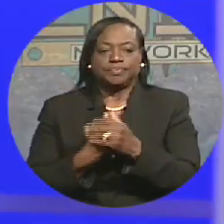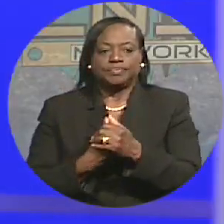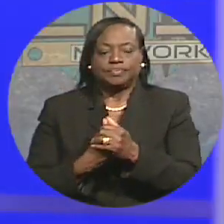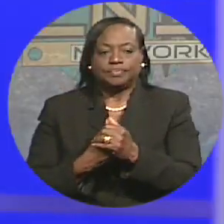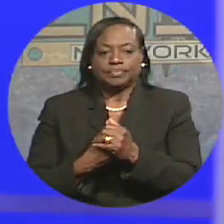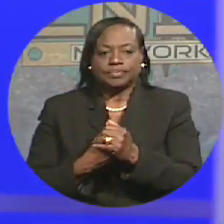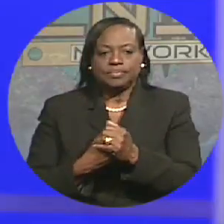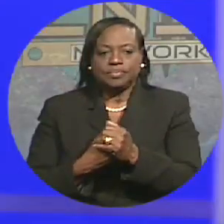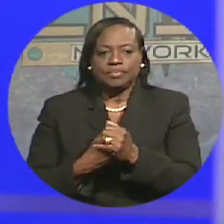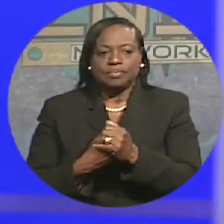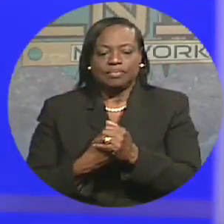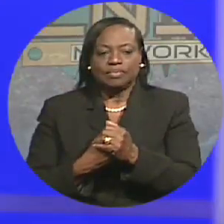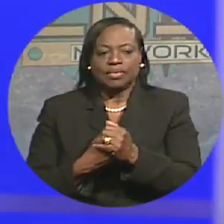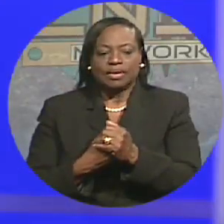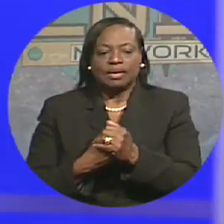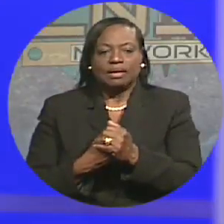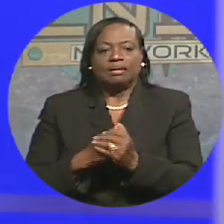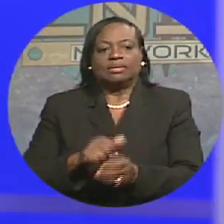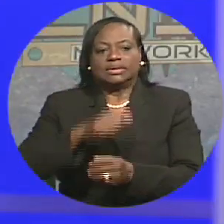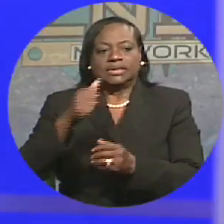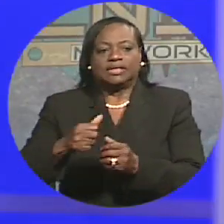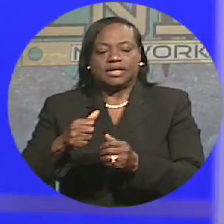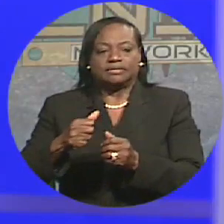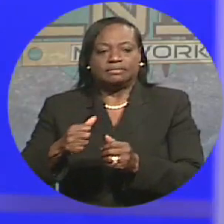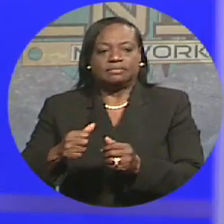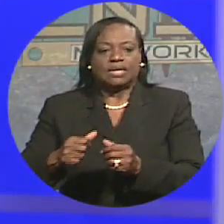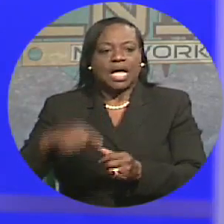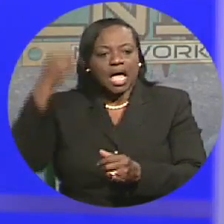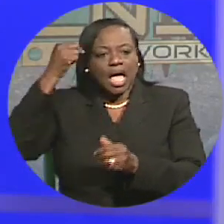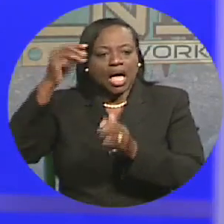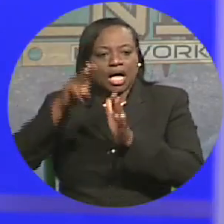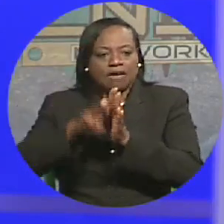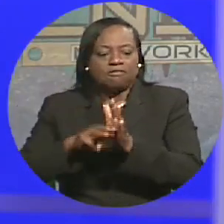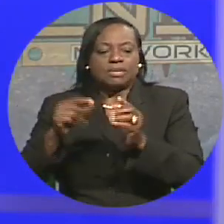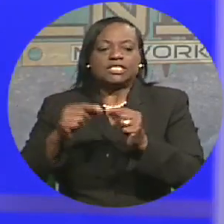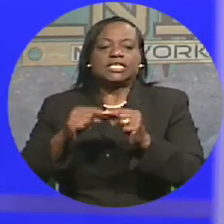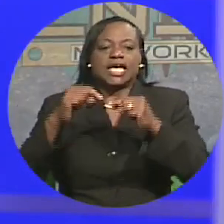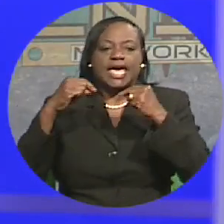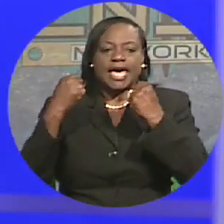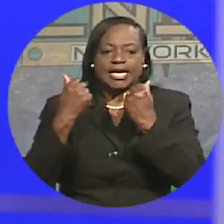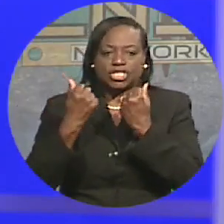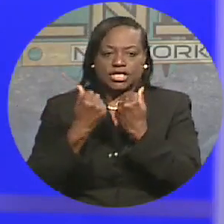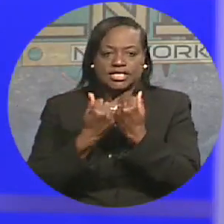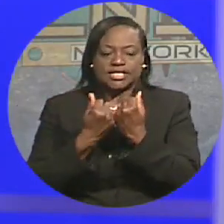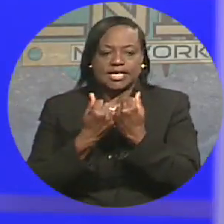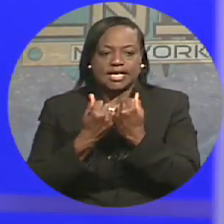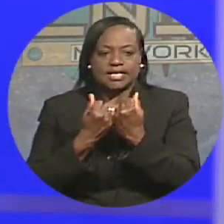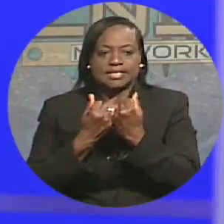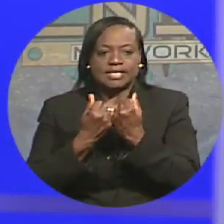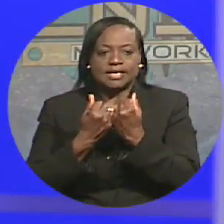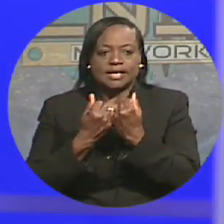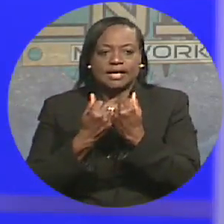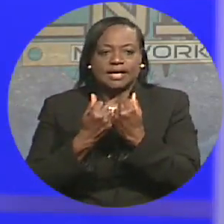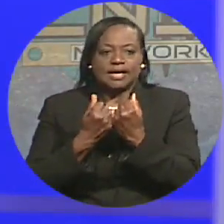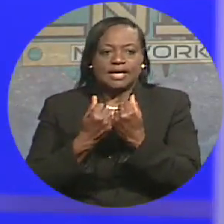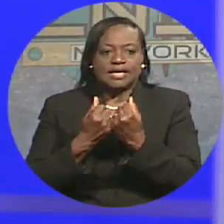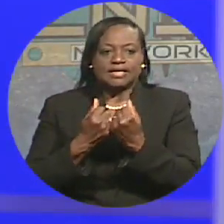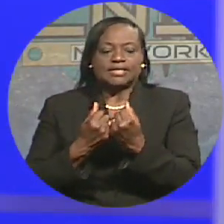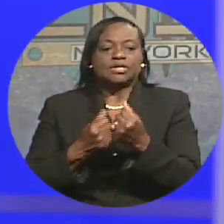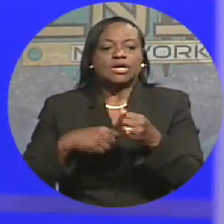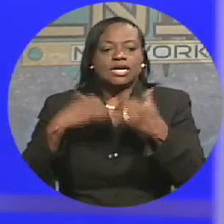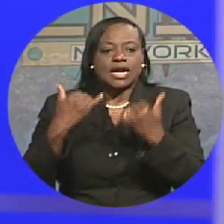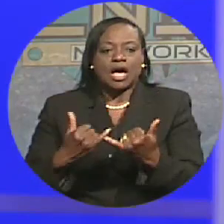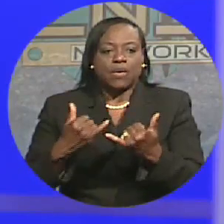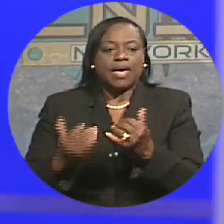agency is expanding its reach over in the nation's second city. The Deputy Prime Minister, along with other officials, explained that the project is not only helping